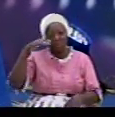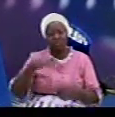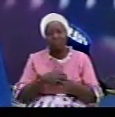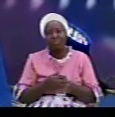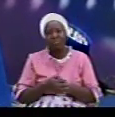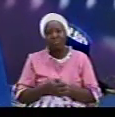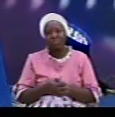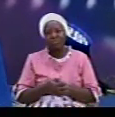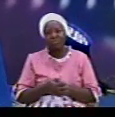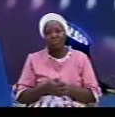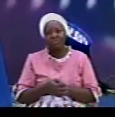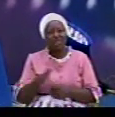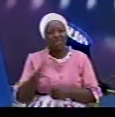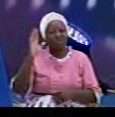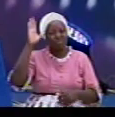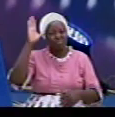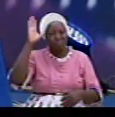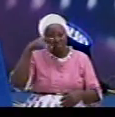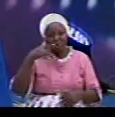Adamant.